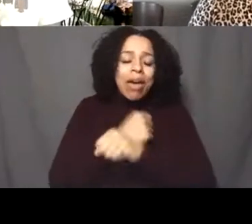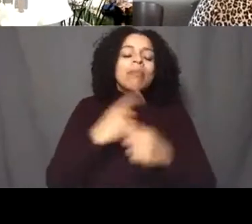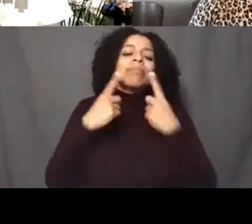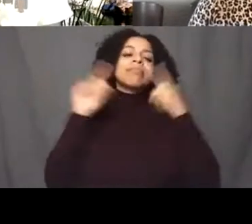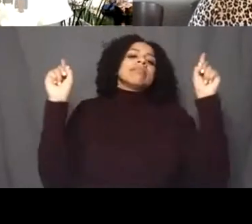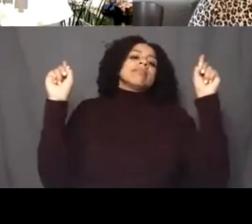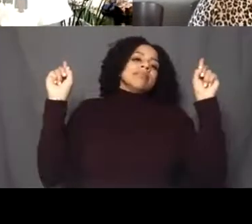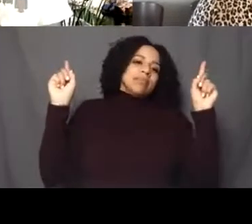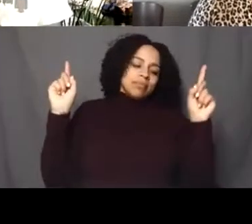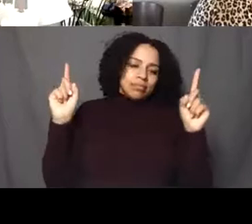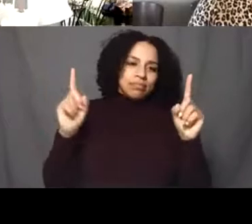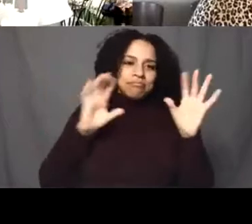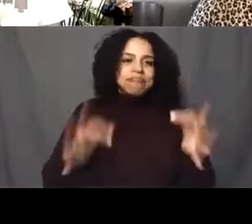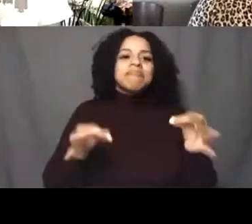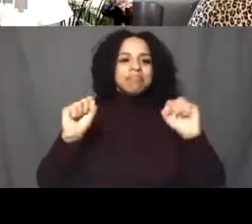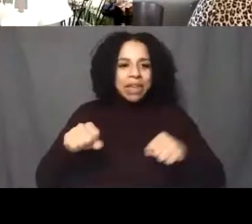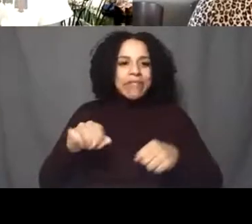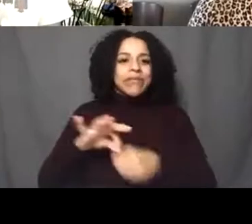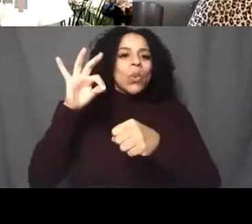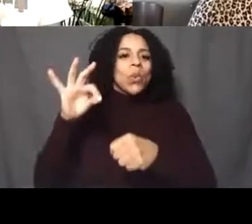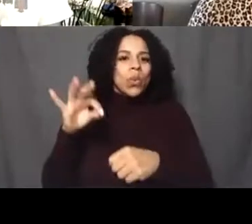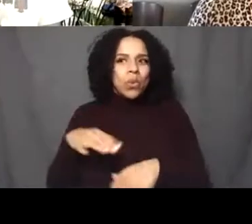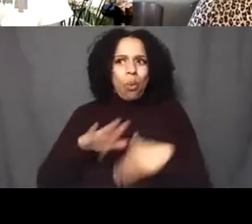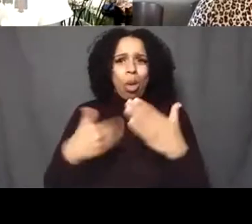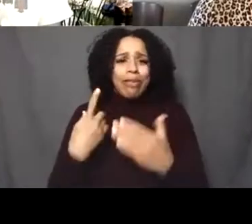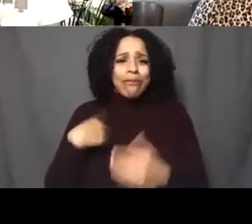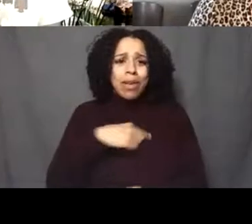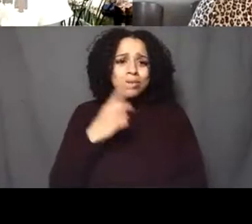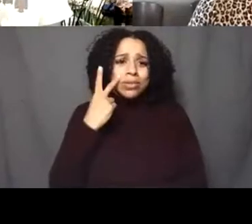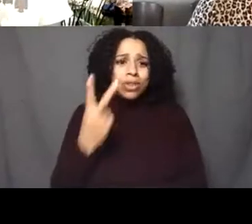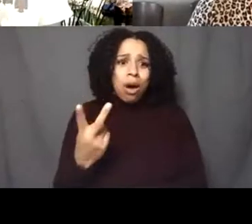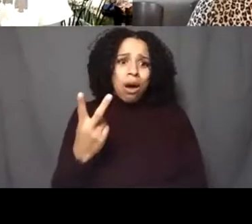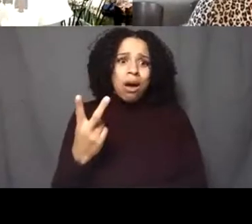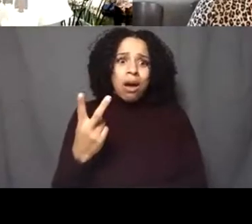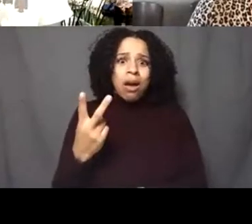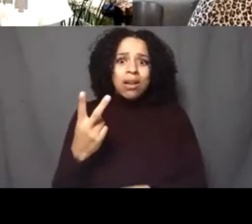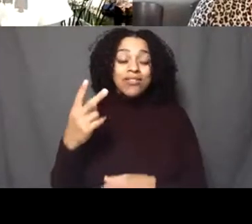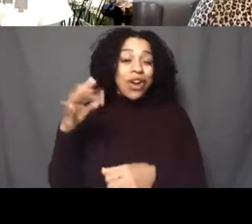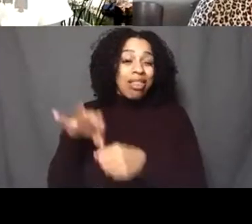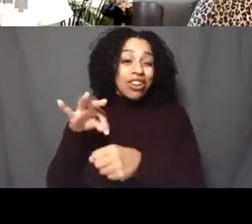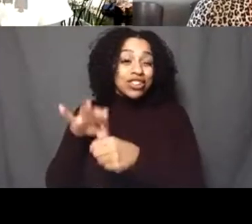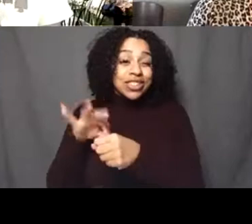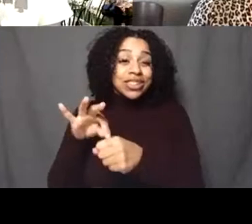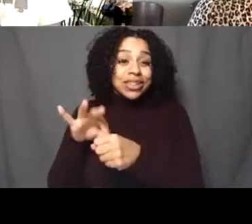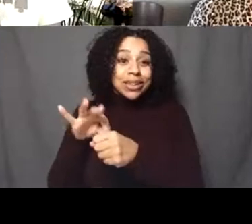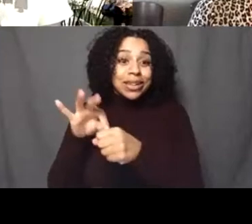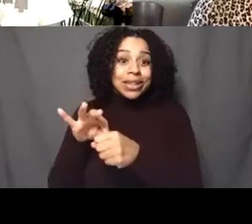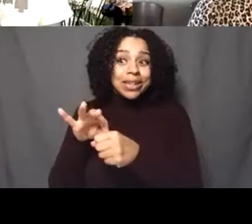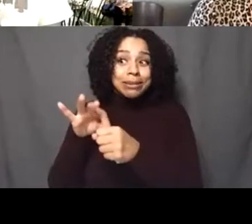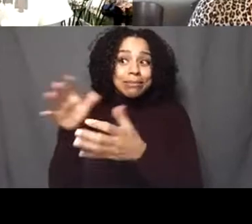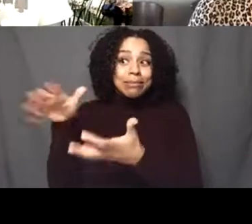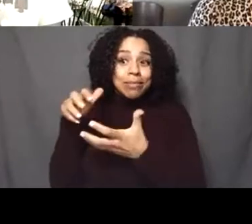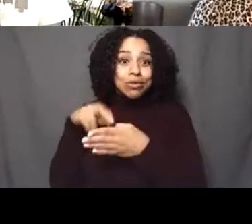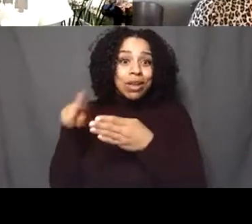us saw as we were watching and waiting for the election returns, whether Black people in these